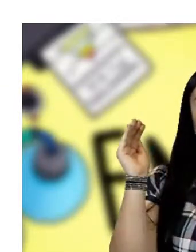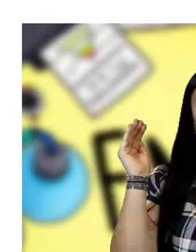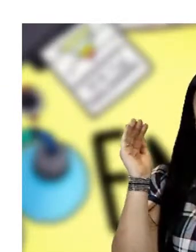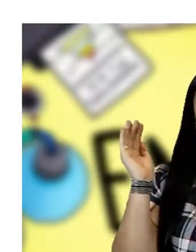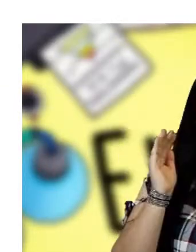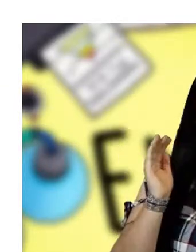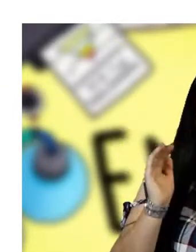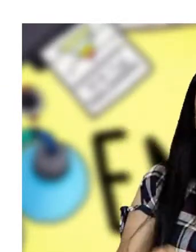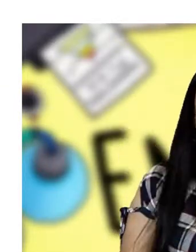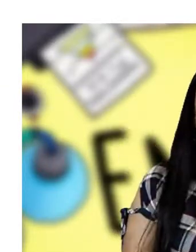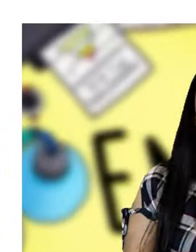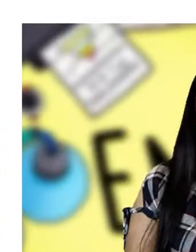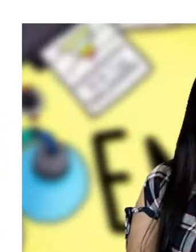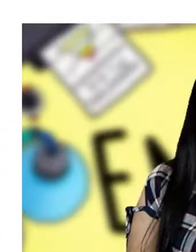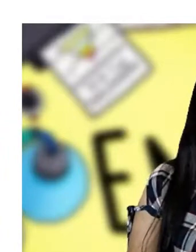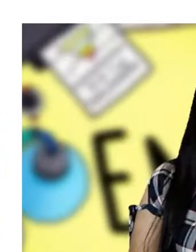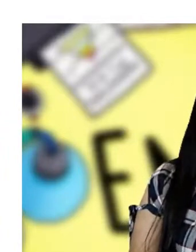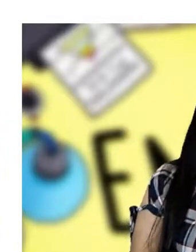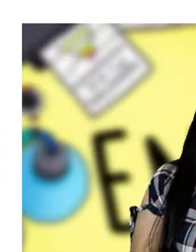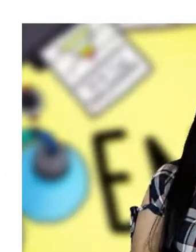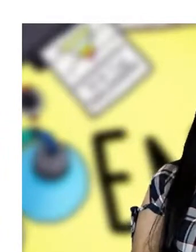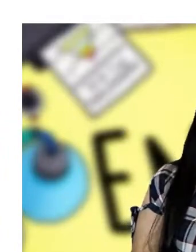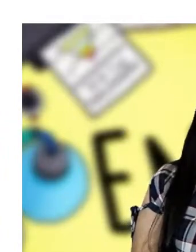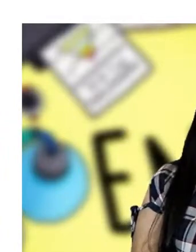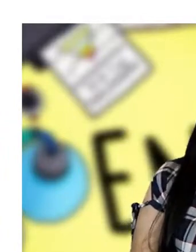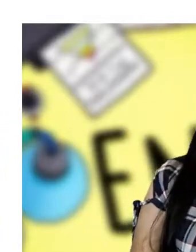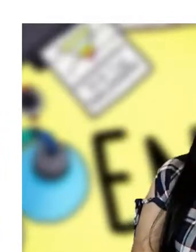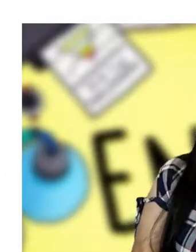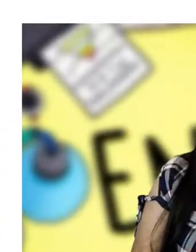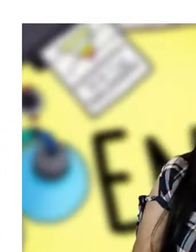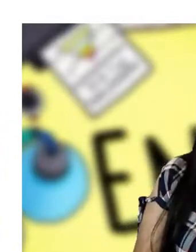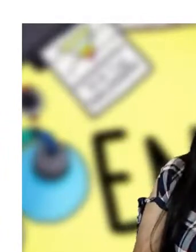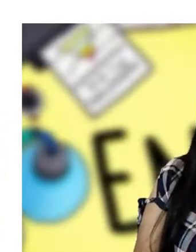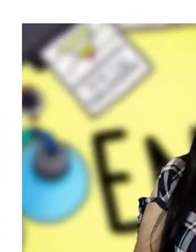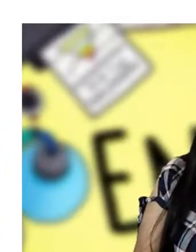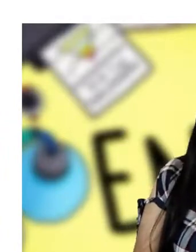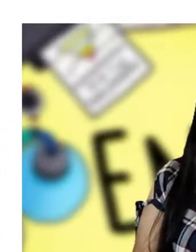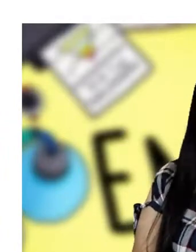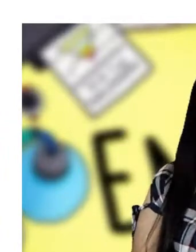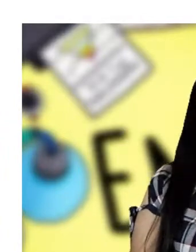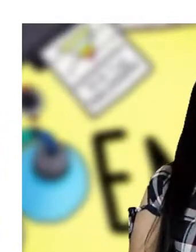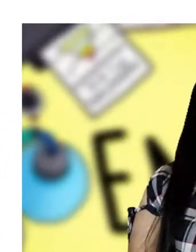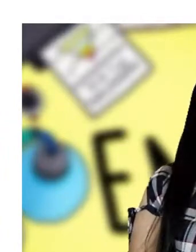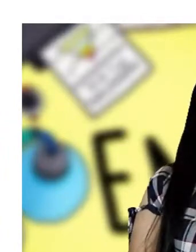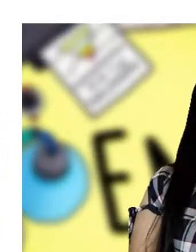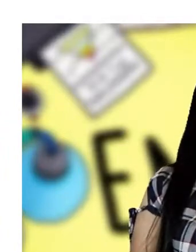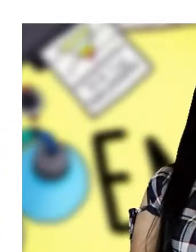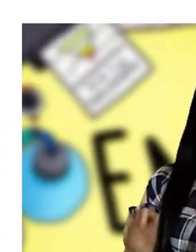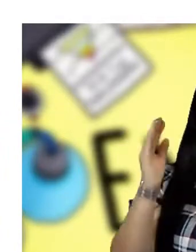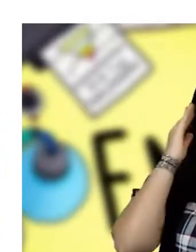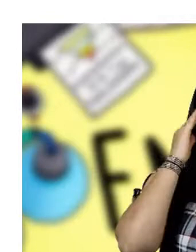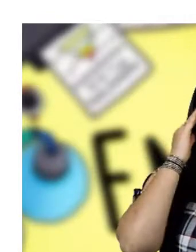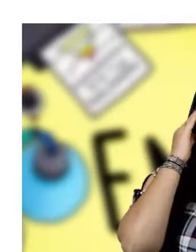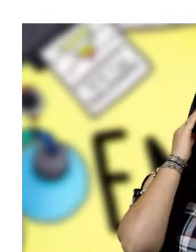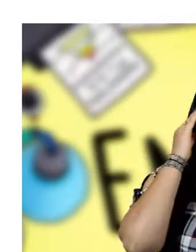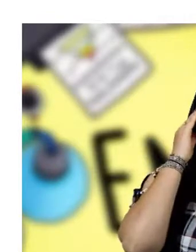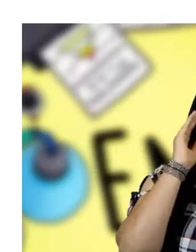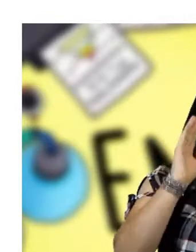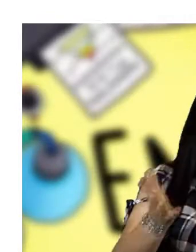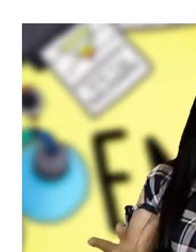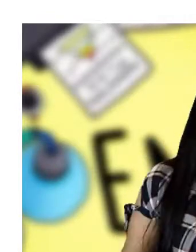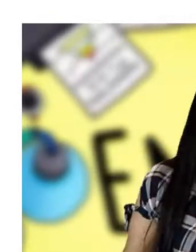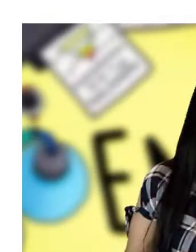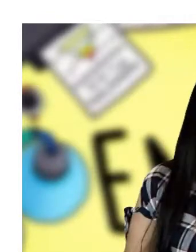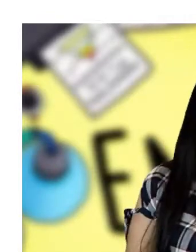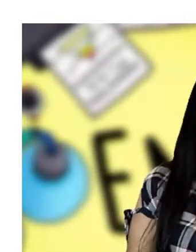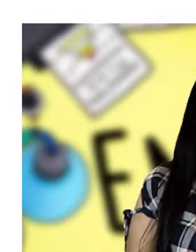We can use the modal verb should to say deberías, ¿cierto? Entonces, por ejemplo, si alguien tiene dolor de cabeza y